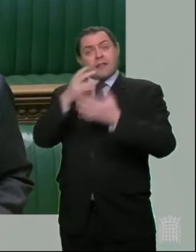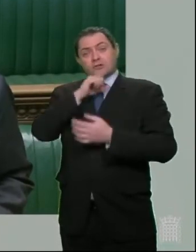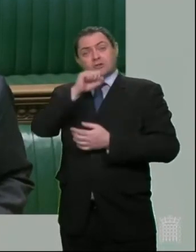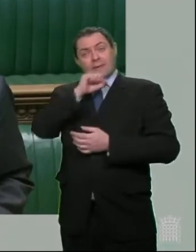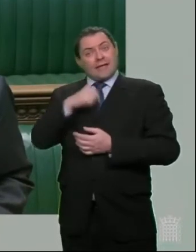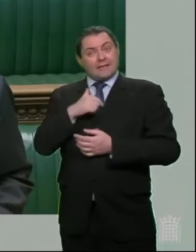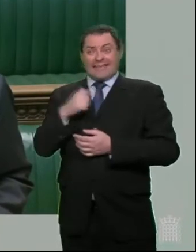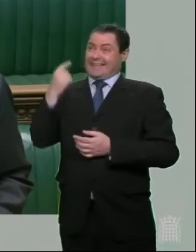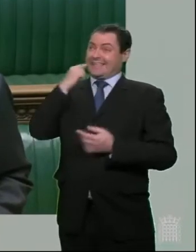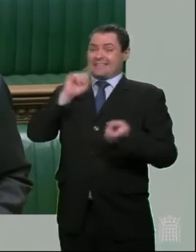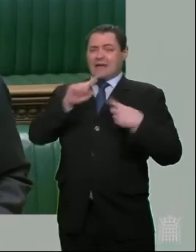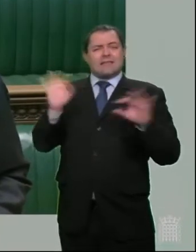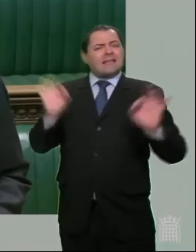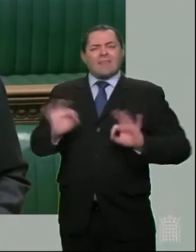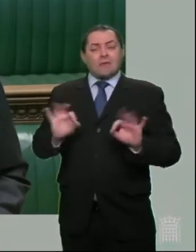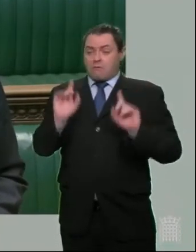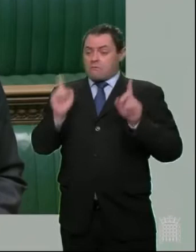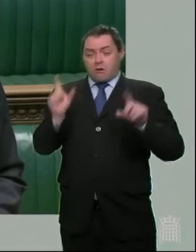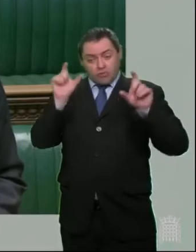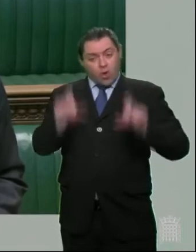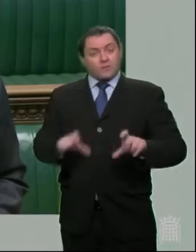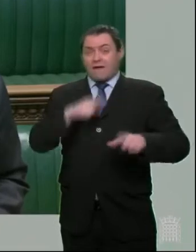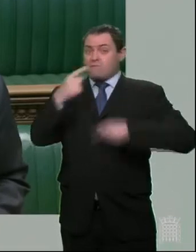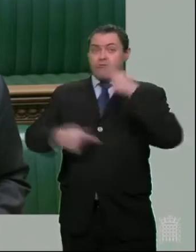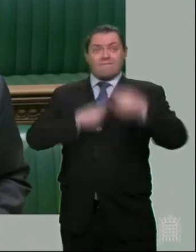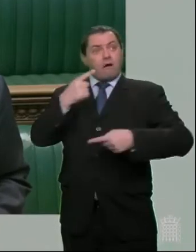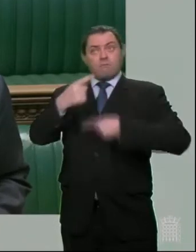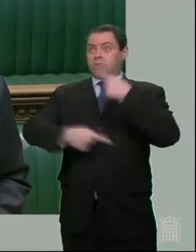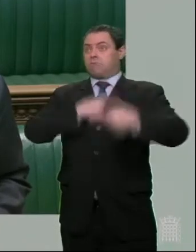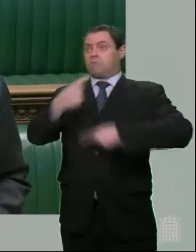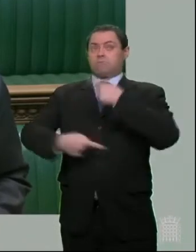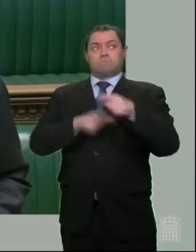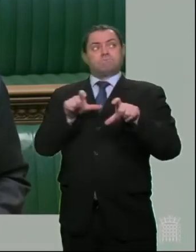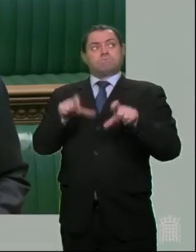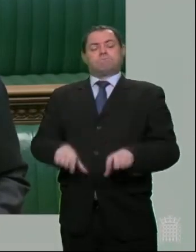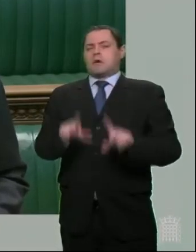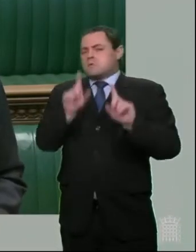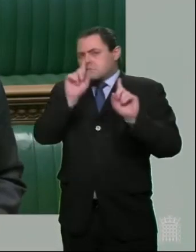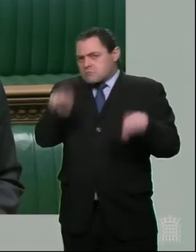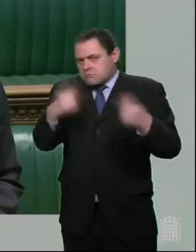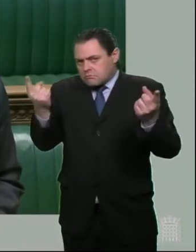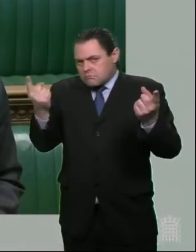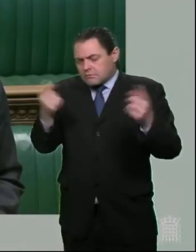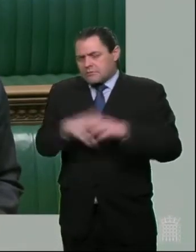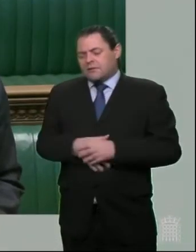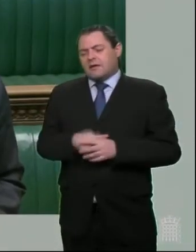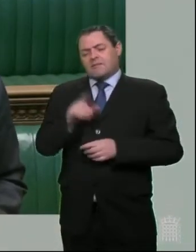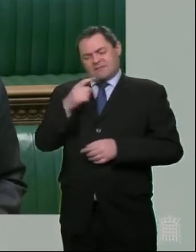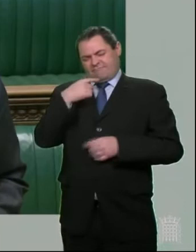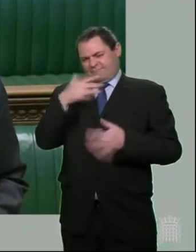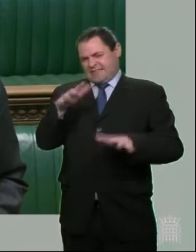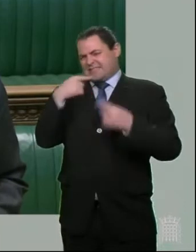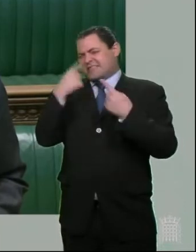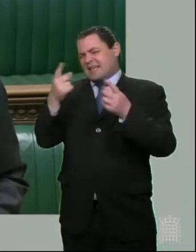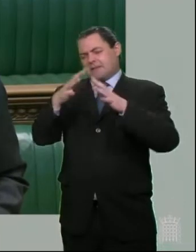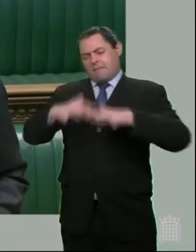Perpetual lockdown is no answer, Mr. Speaker. But we will continue to do, as I've said to the House, and I've said to you,